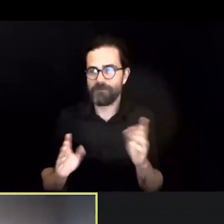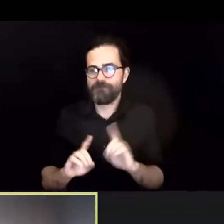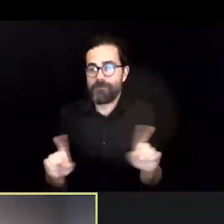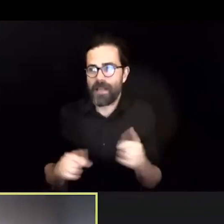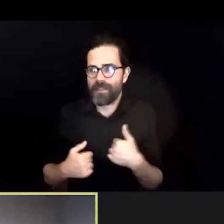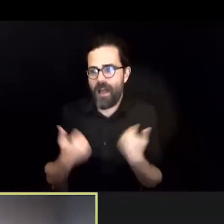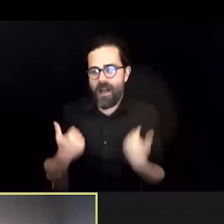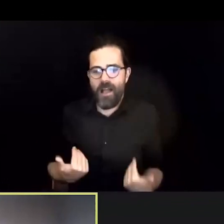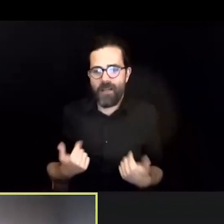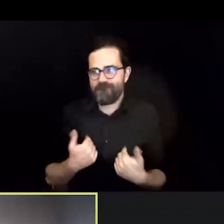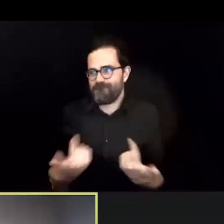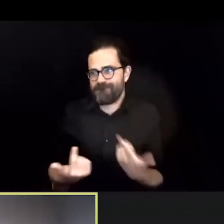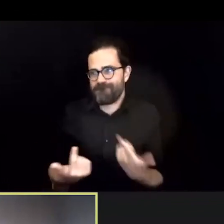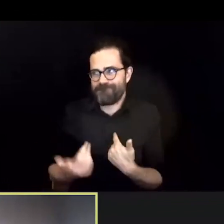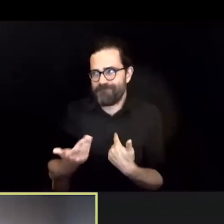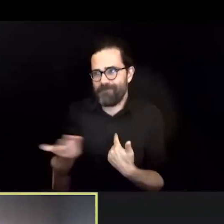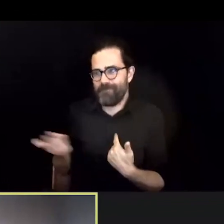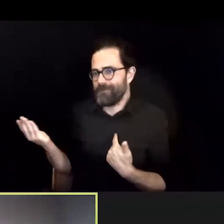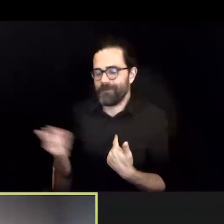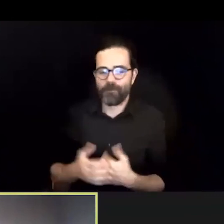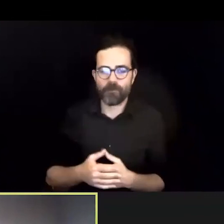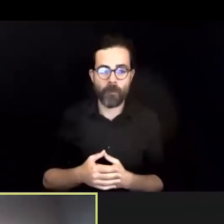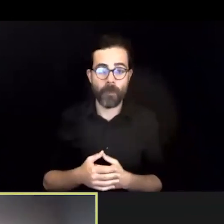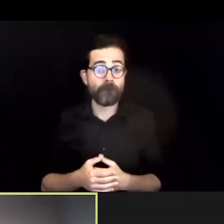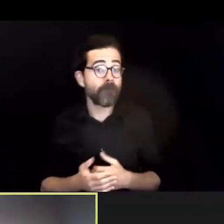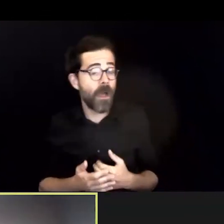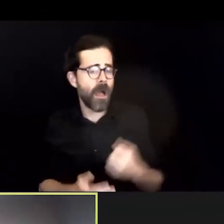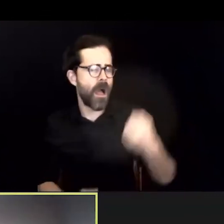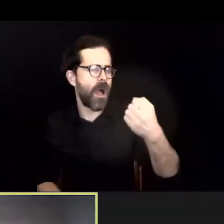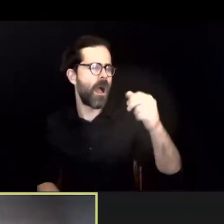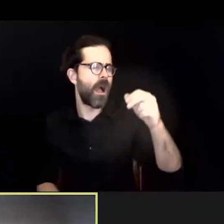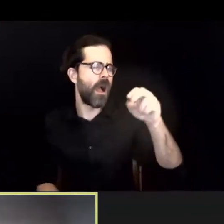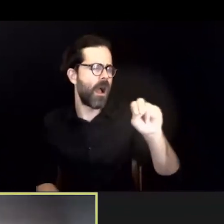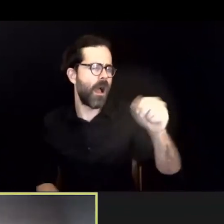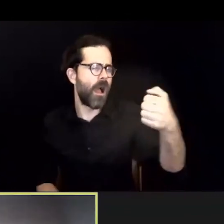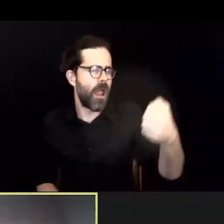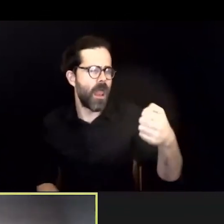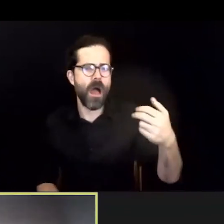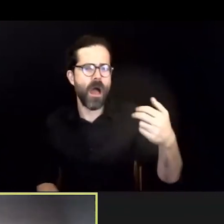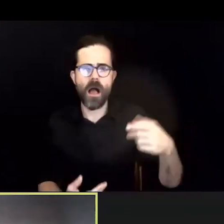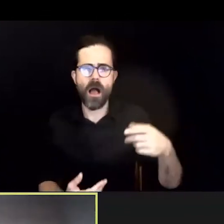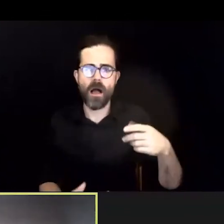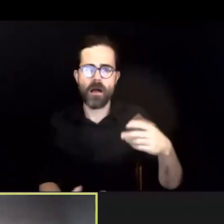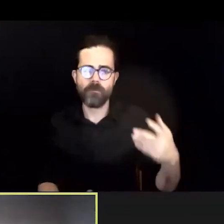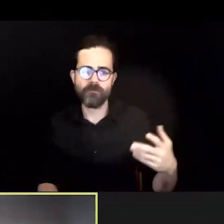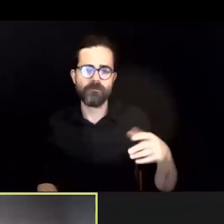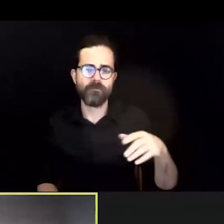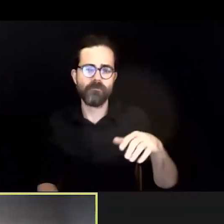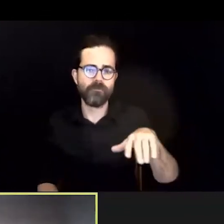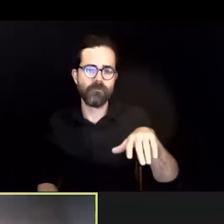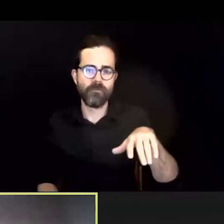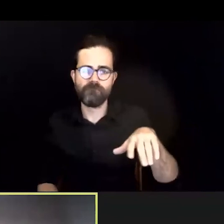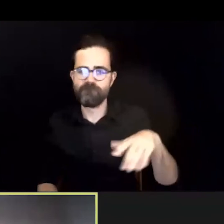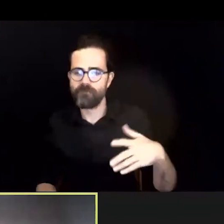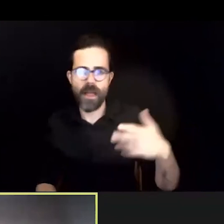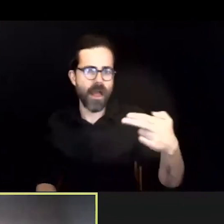to Anna and Heidi. What do public authorities do in Spain and Finland to promote